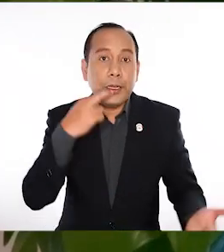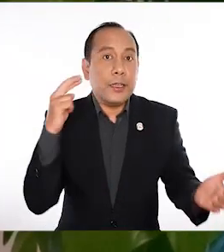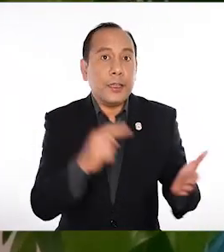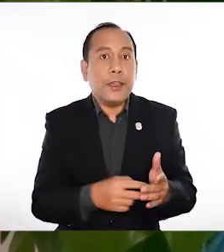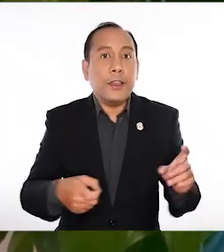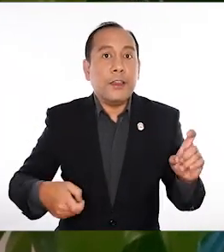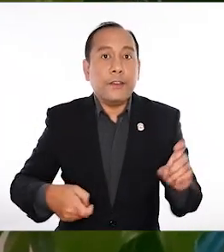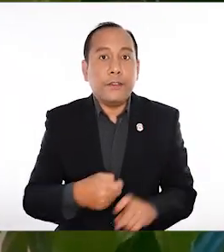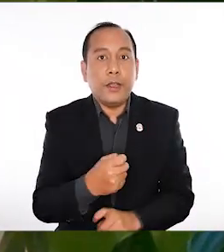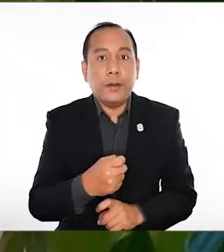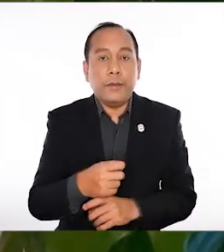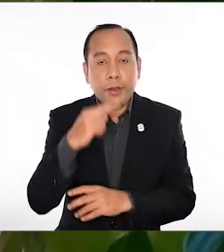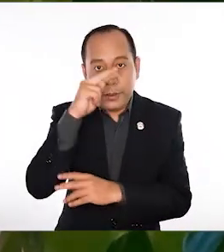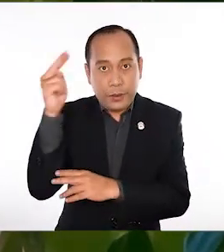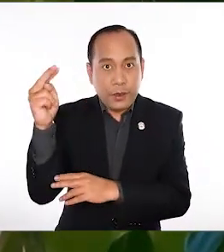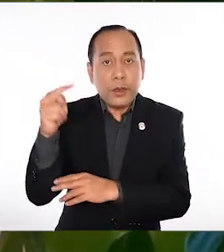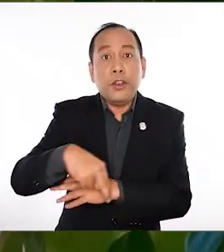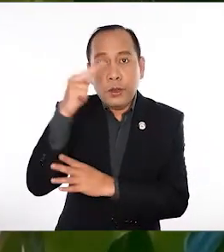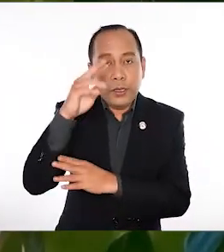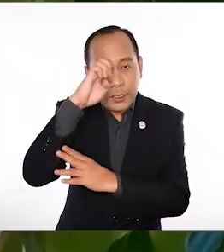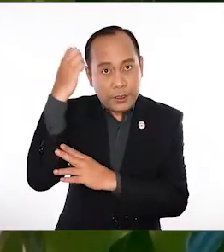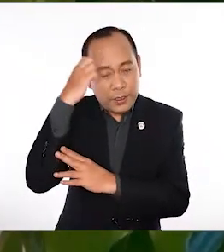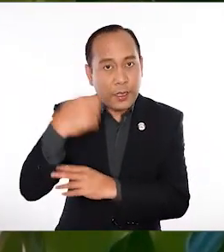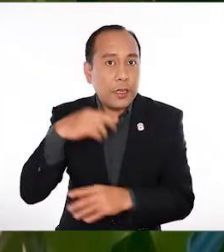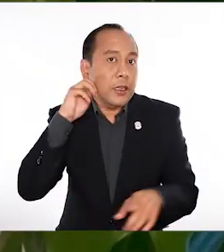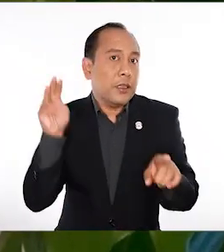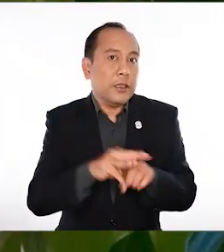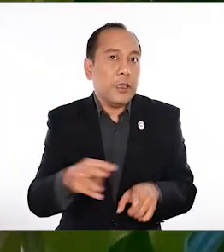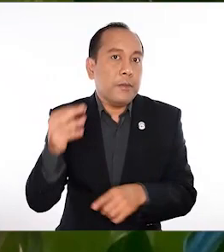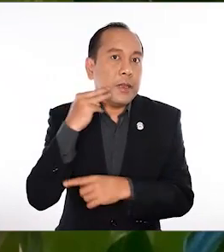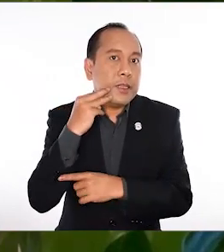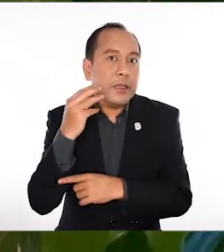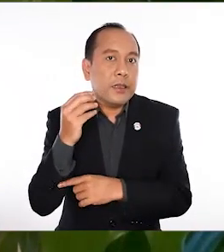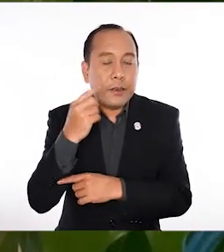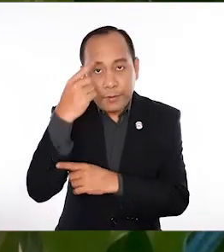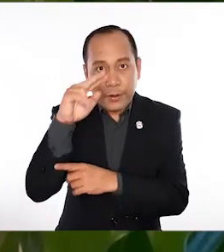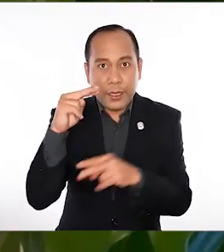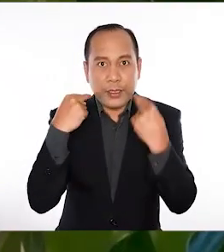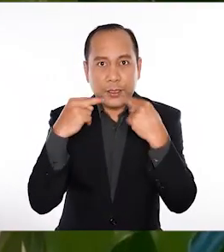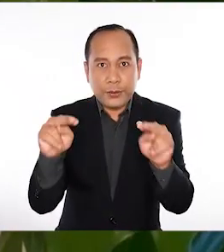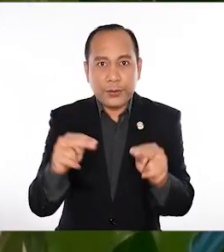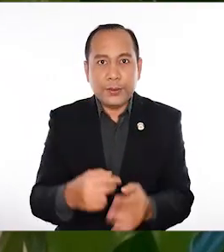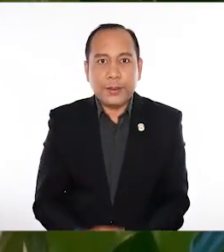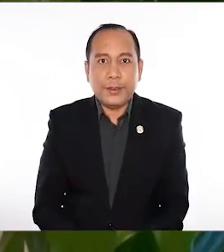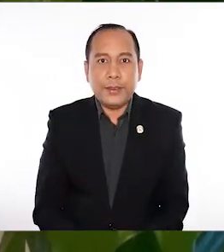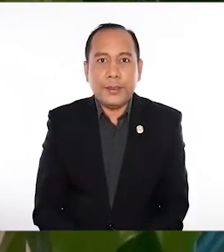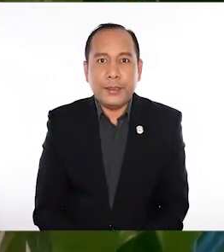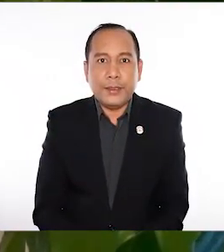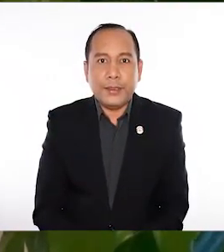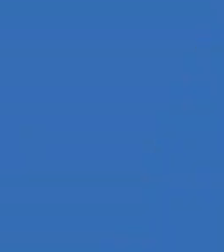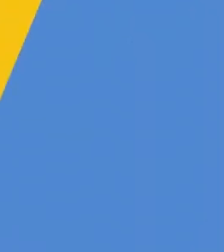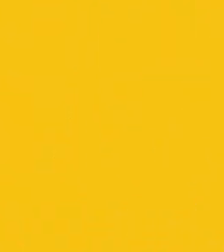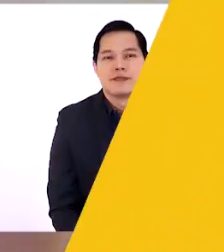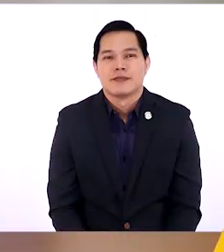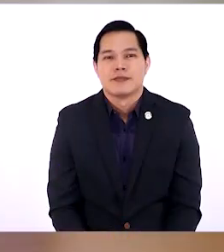Reporting from Northern Europe, I am Sister Melissa Holpus for Iglesia Ni Cristo News Network.